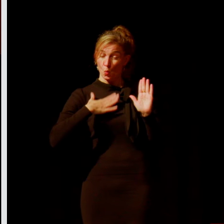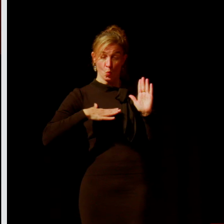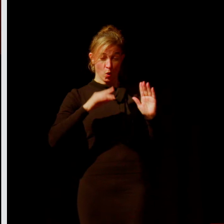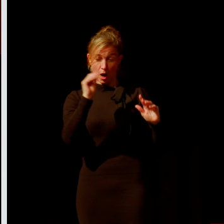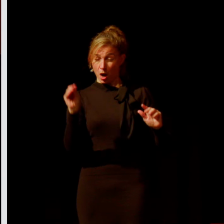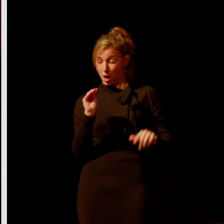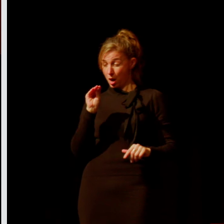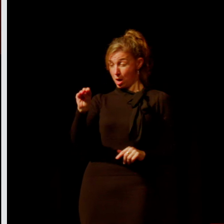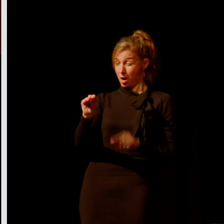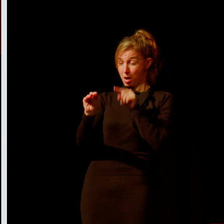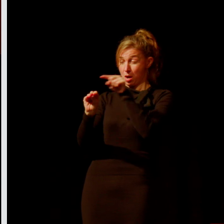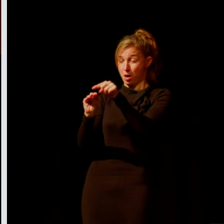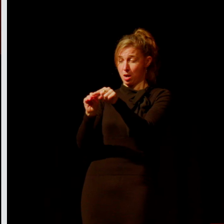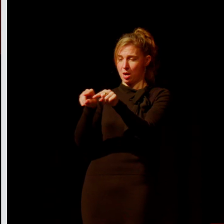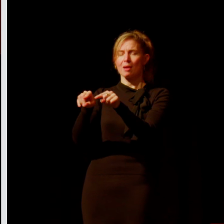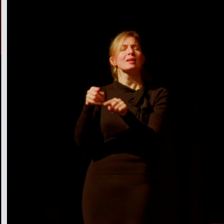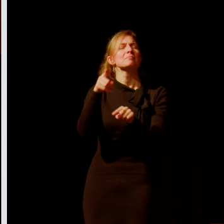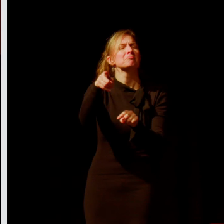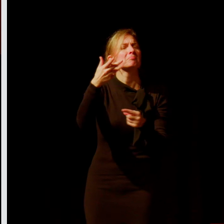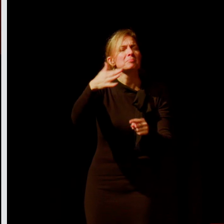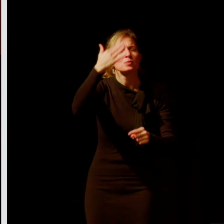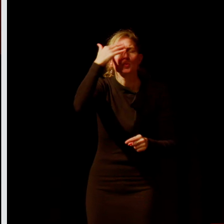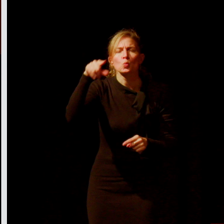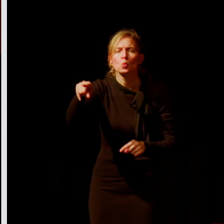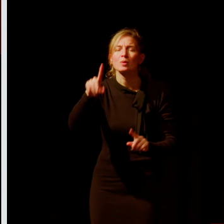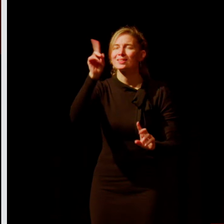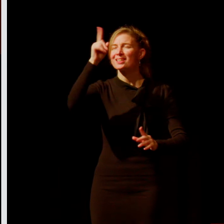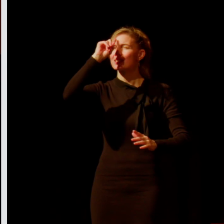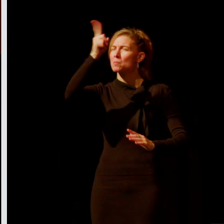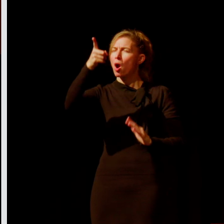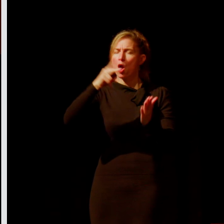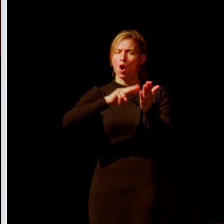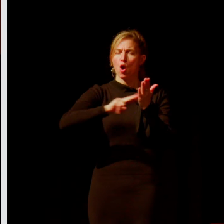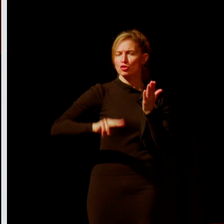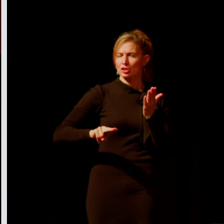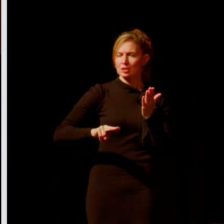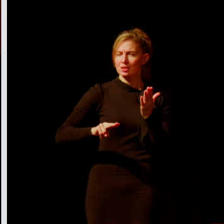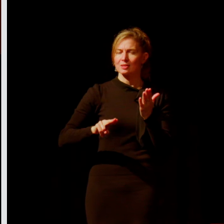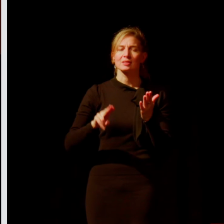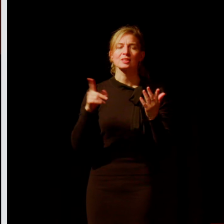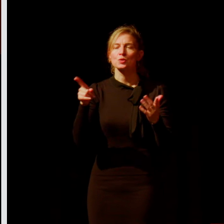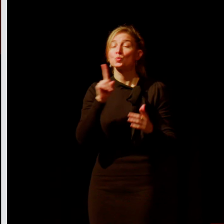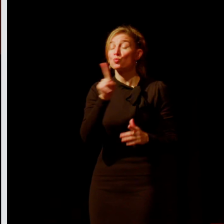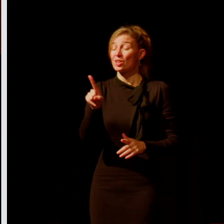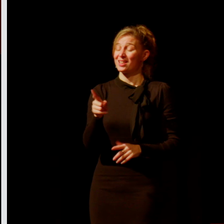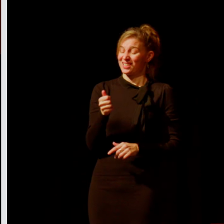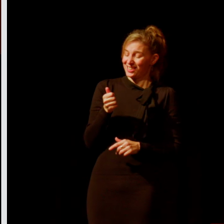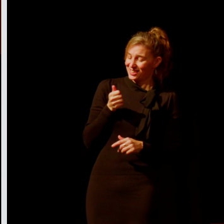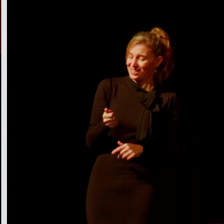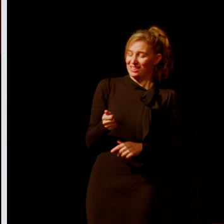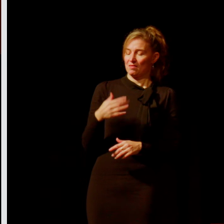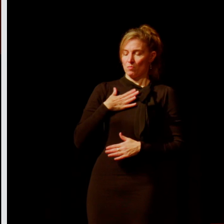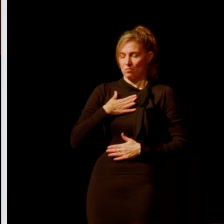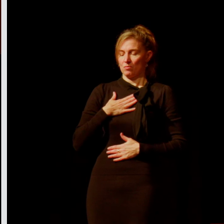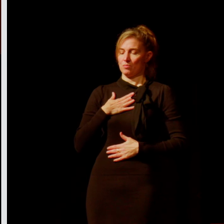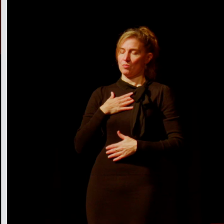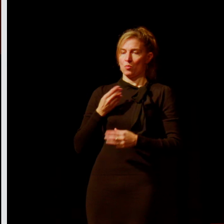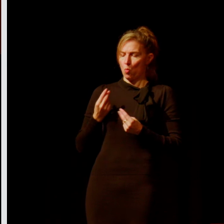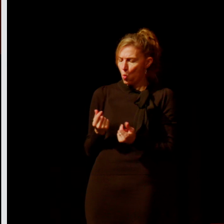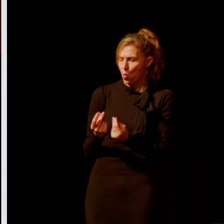might have heard of smart contracts. In simple terms, automated, self-executing agreements.